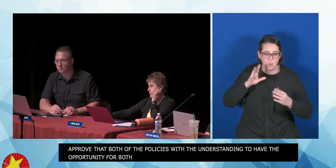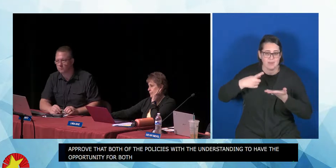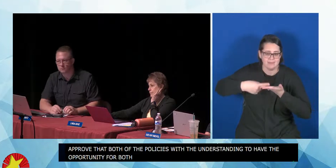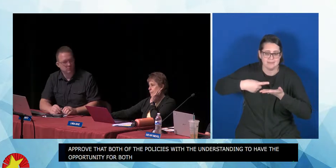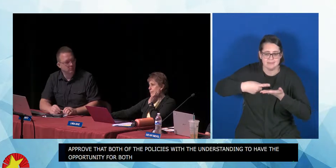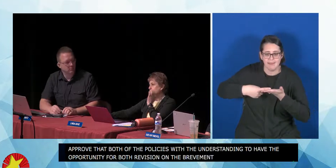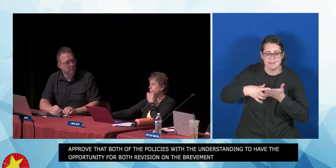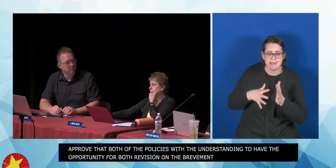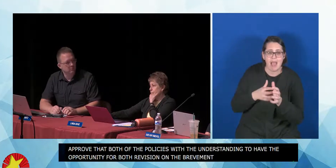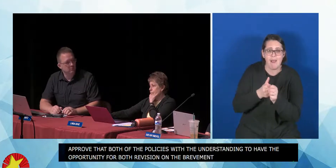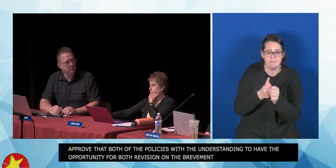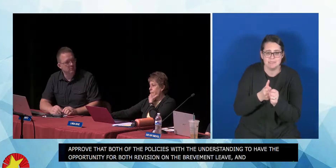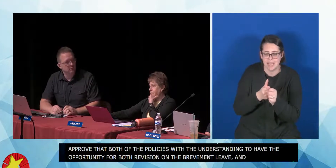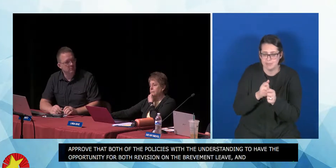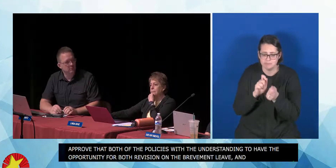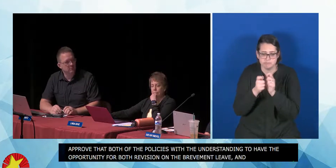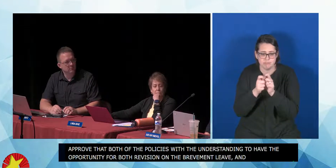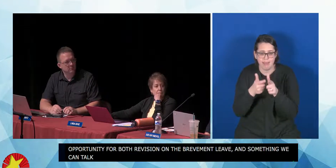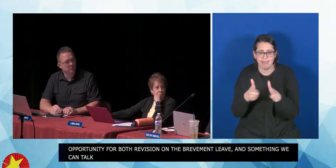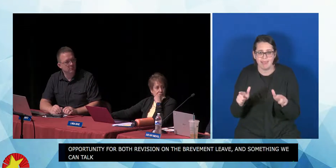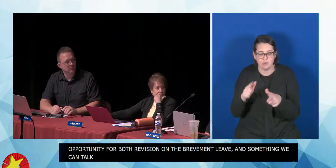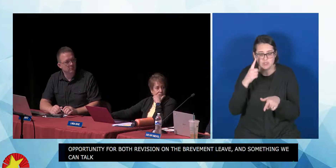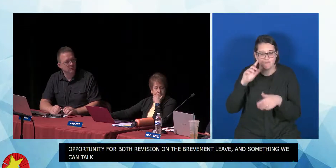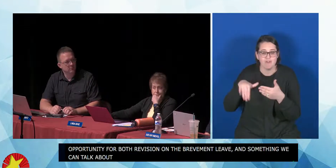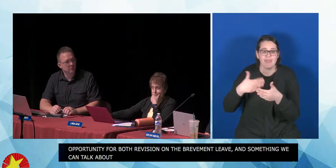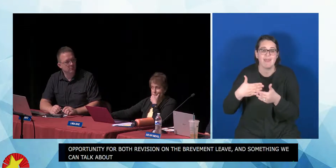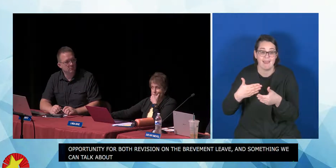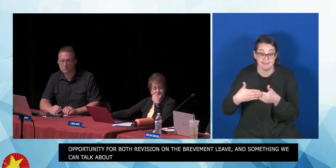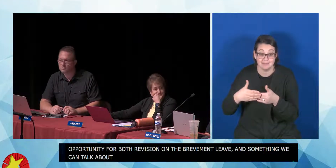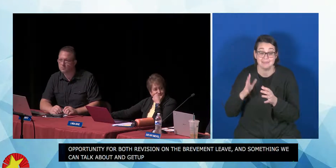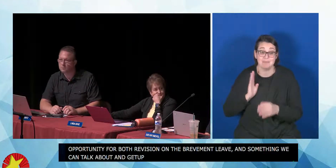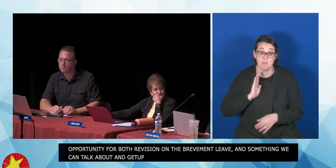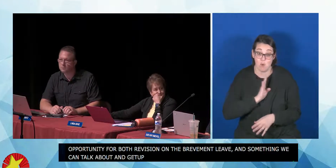get updated language at the next board meeting.